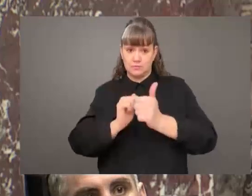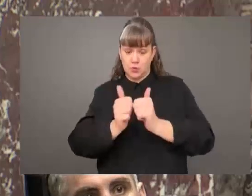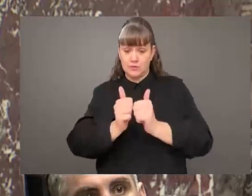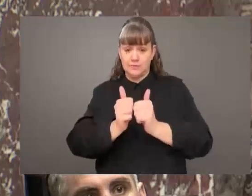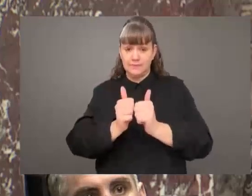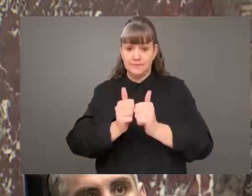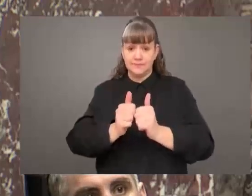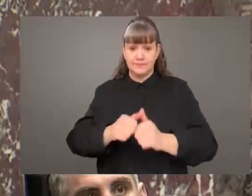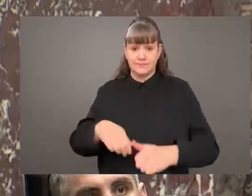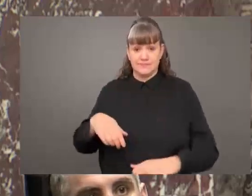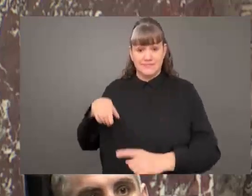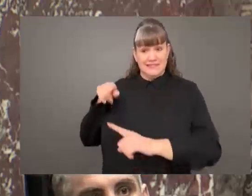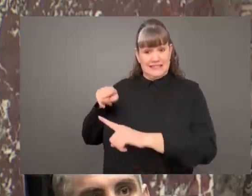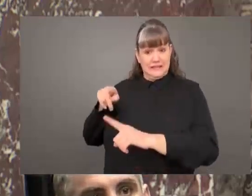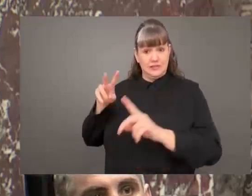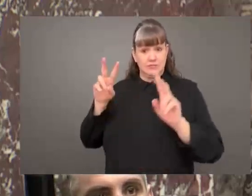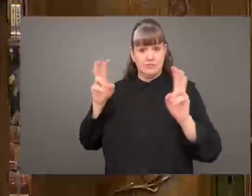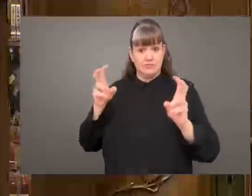Cup tickets?